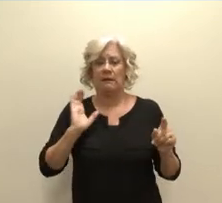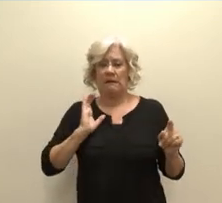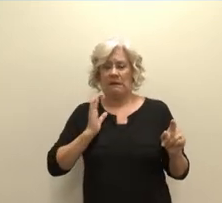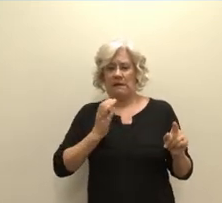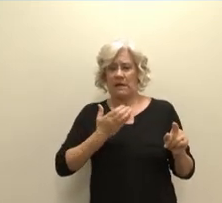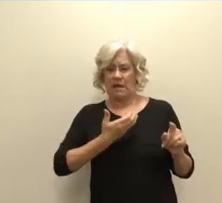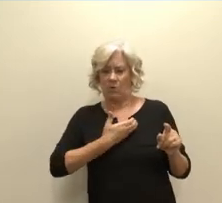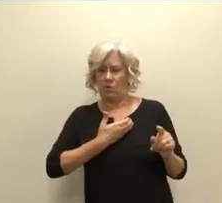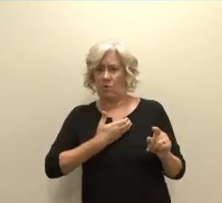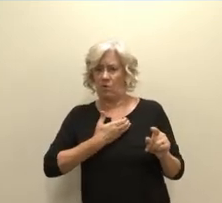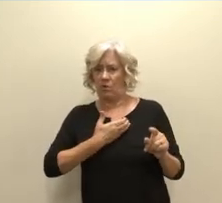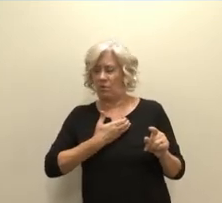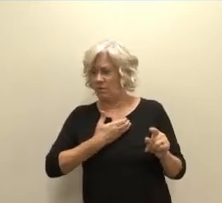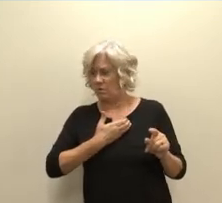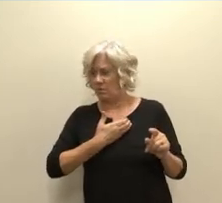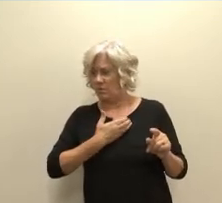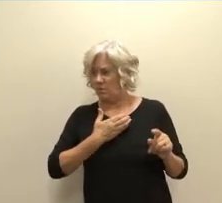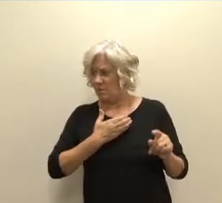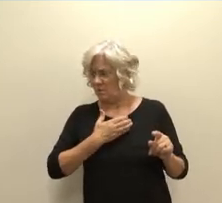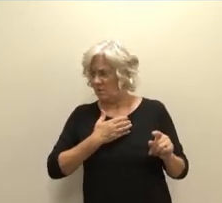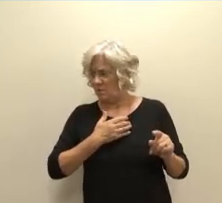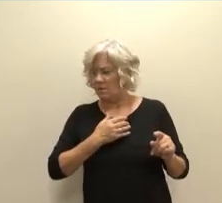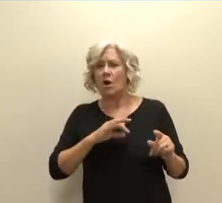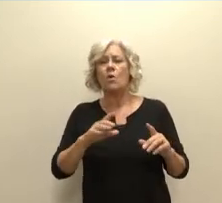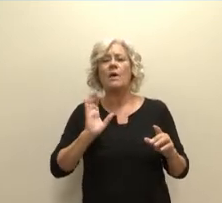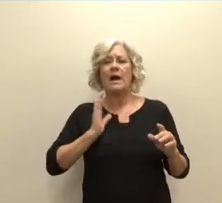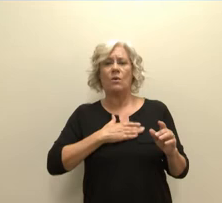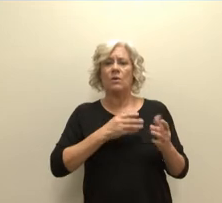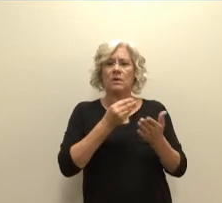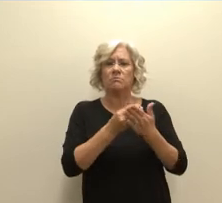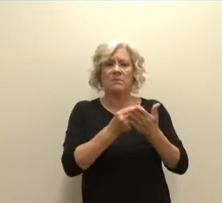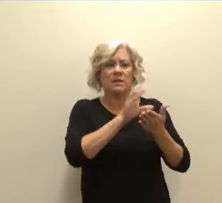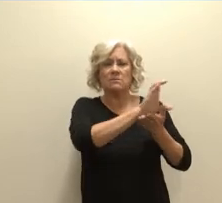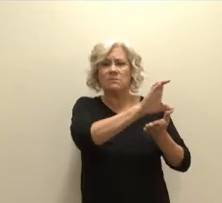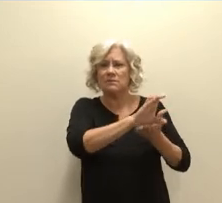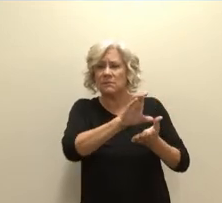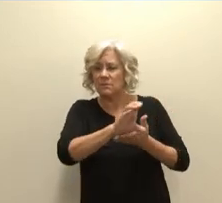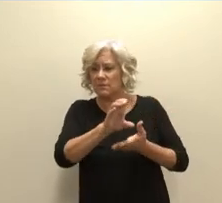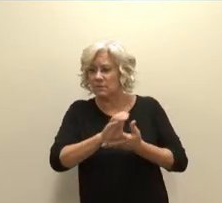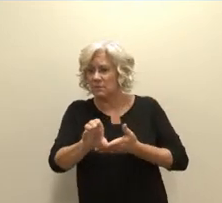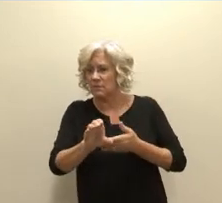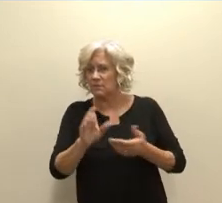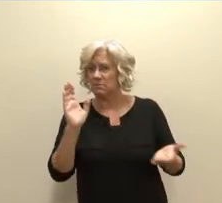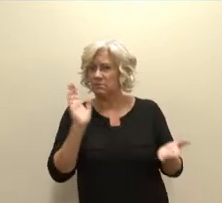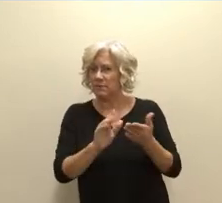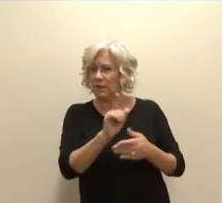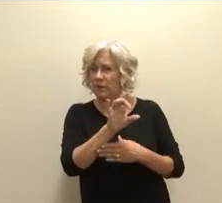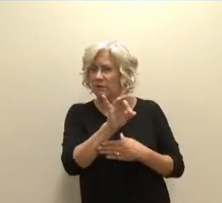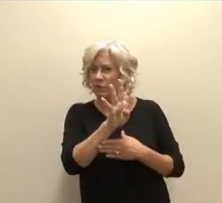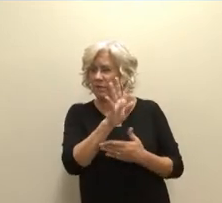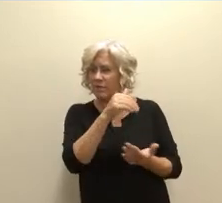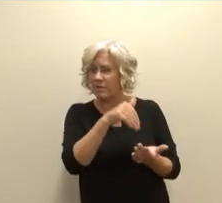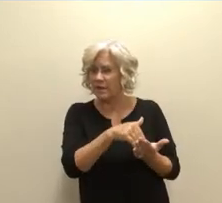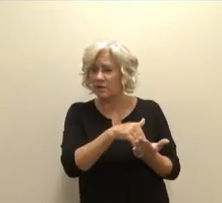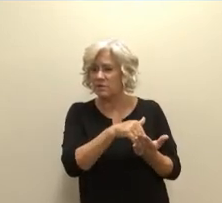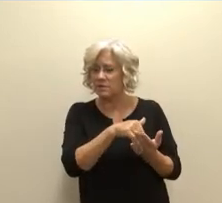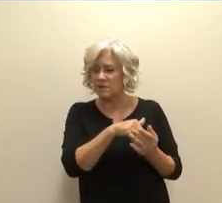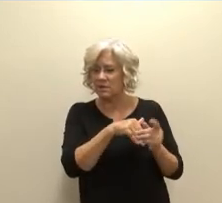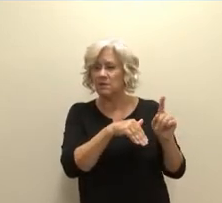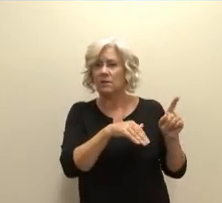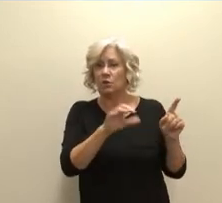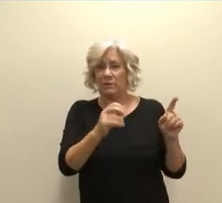of that. The difference you see there in the $184,000, you see going out as an operating